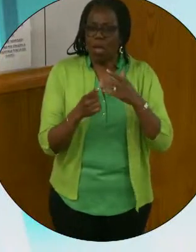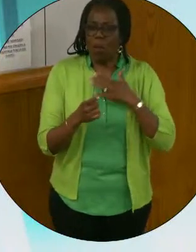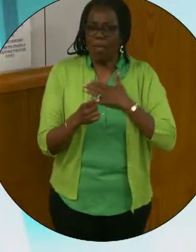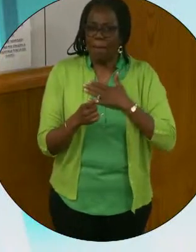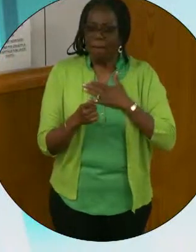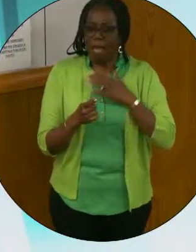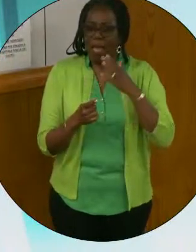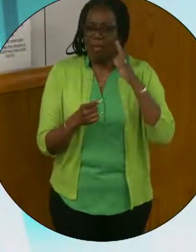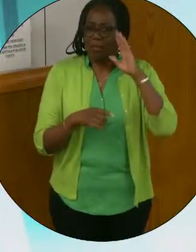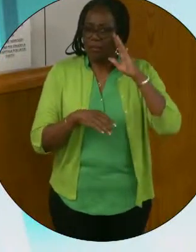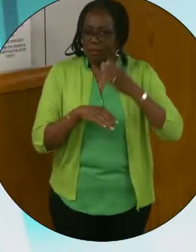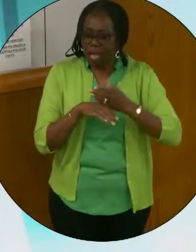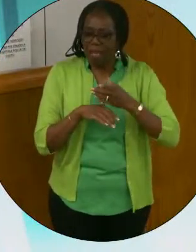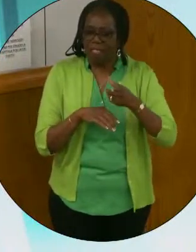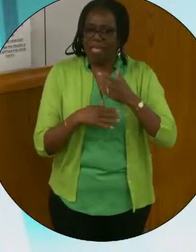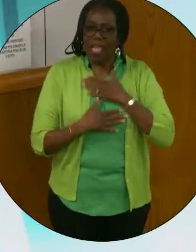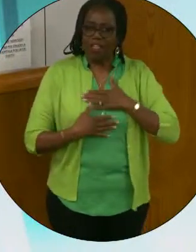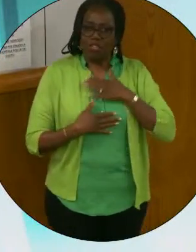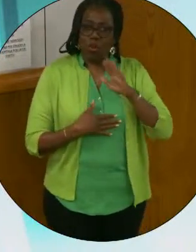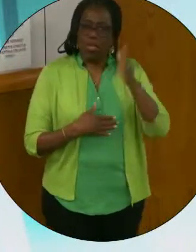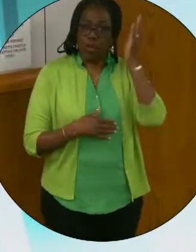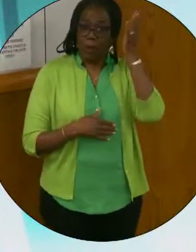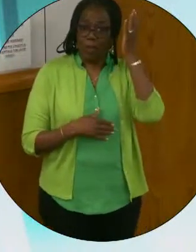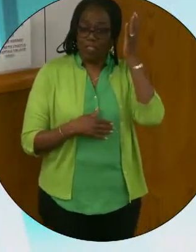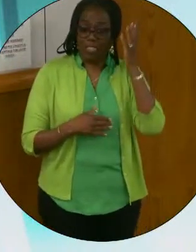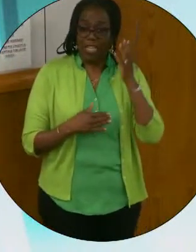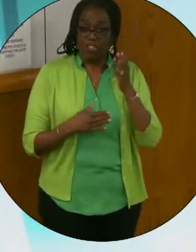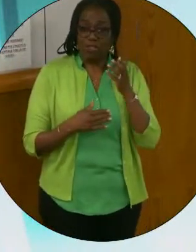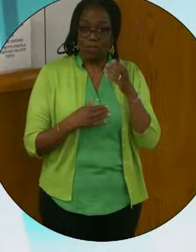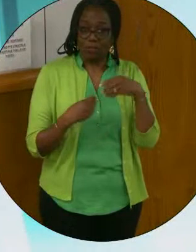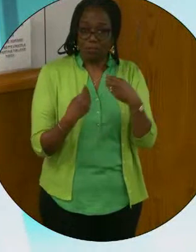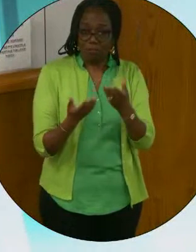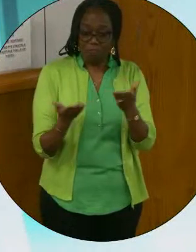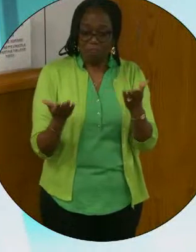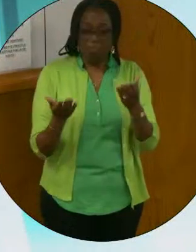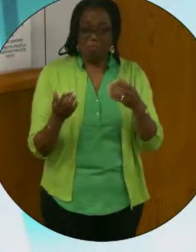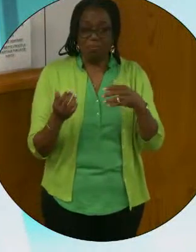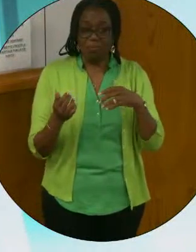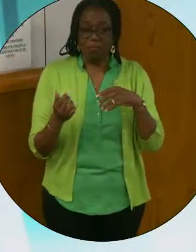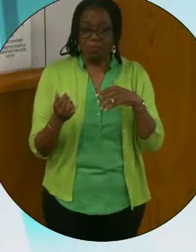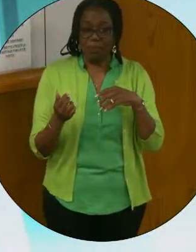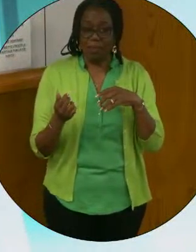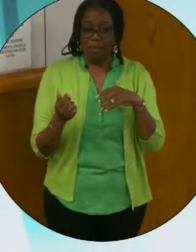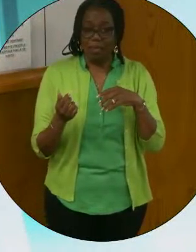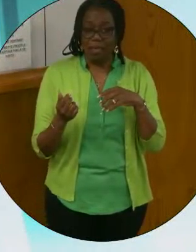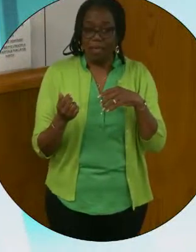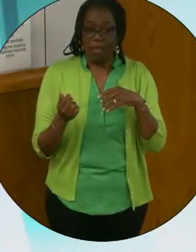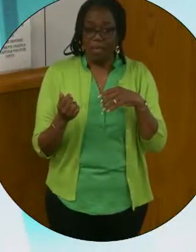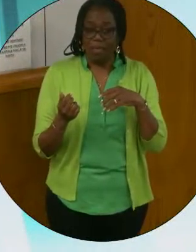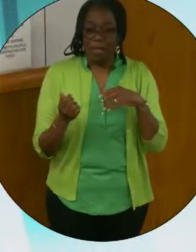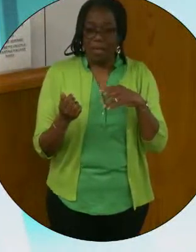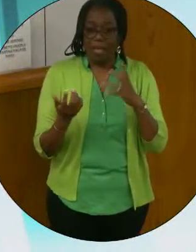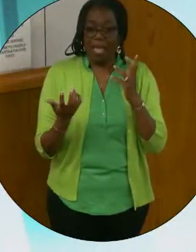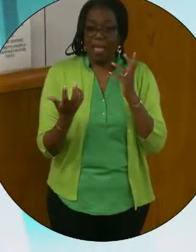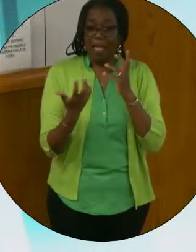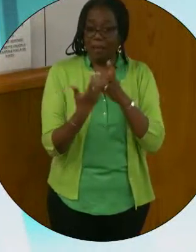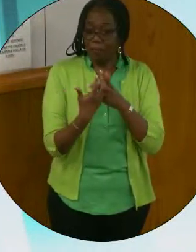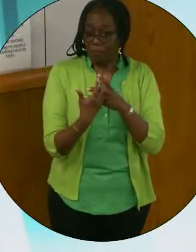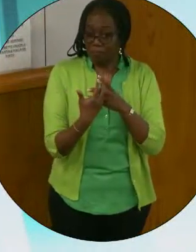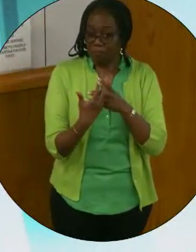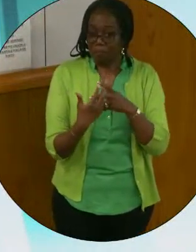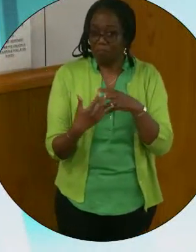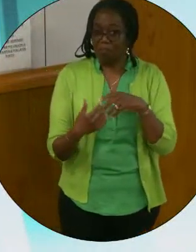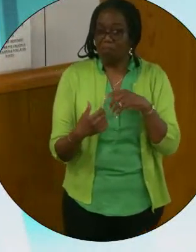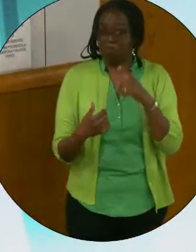you guys gave because they were really, really quite pertinent due to the fact that a couple of our legislature people, like